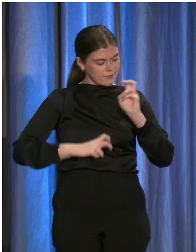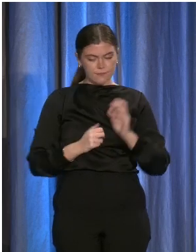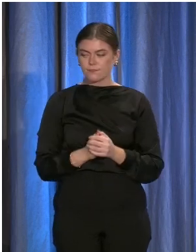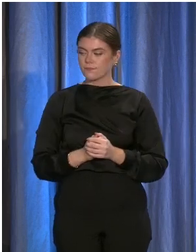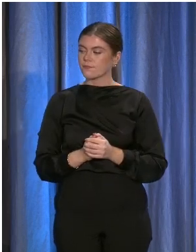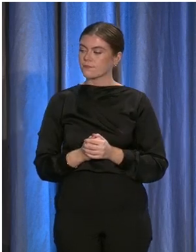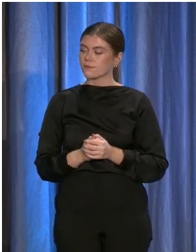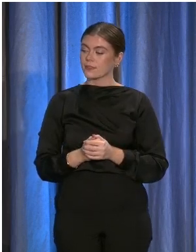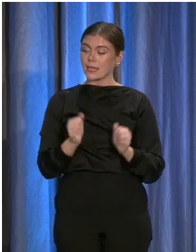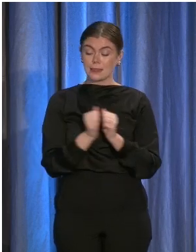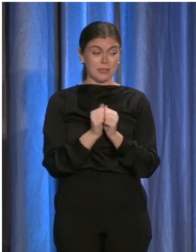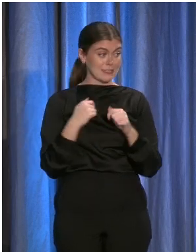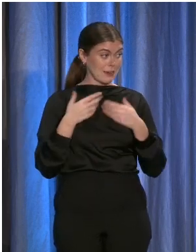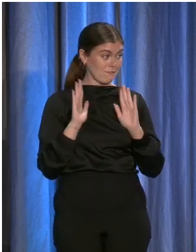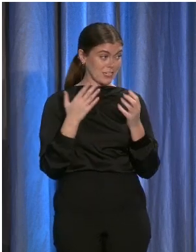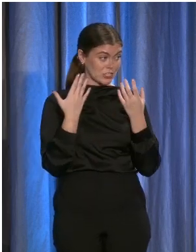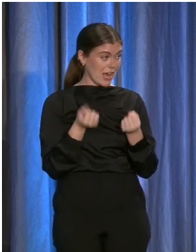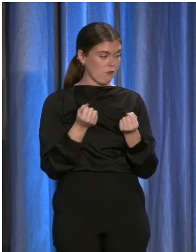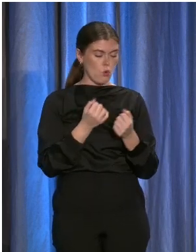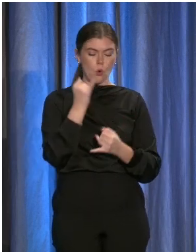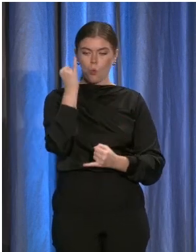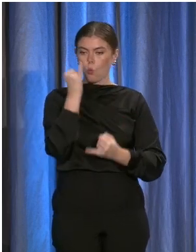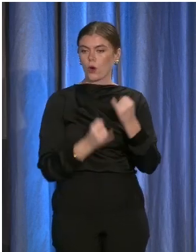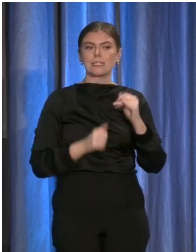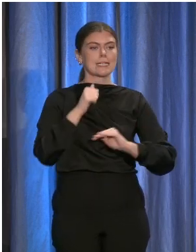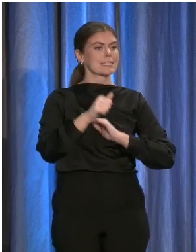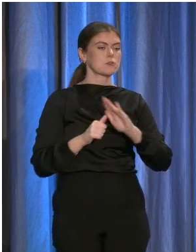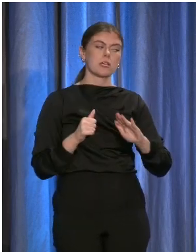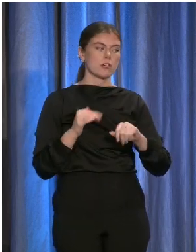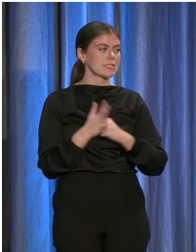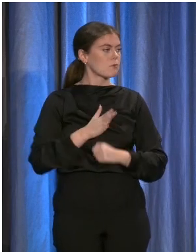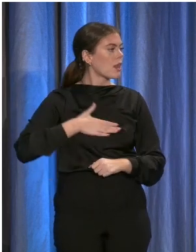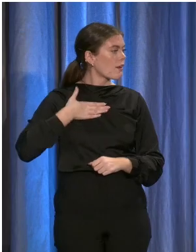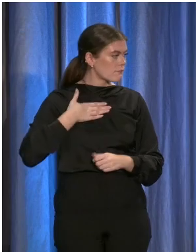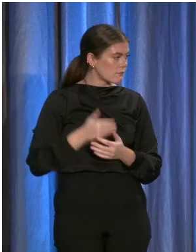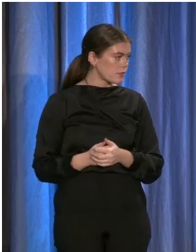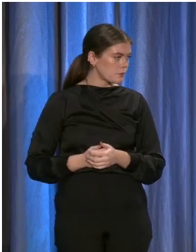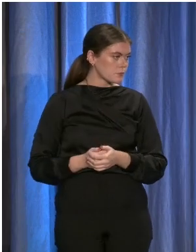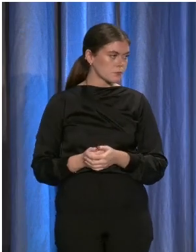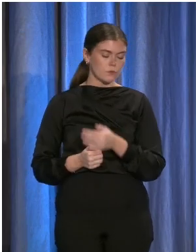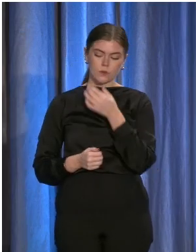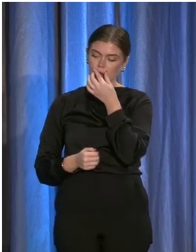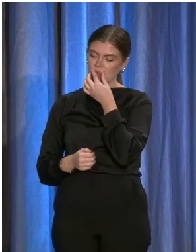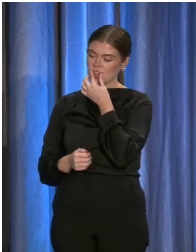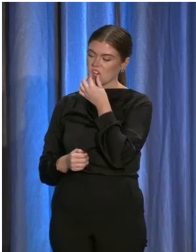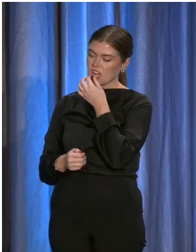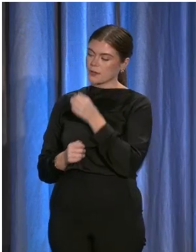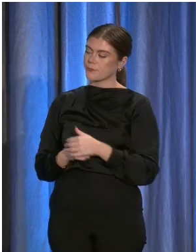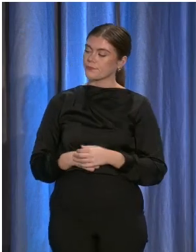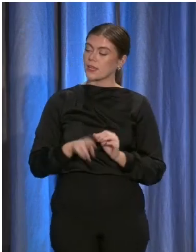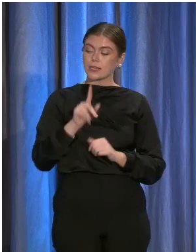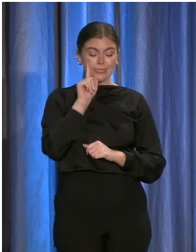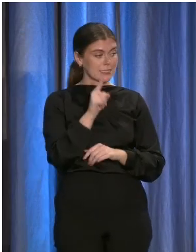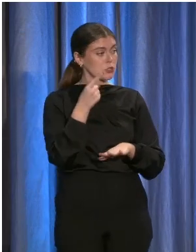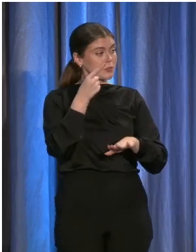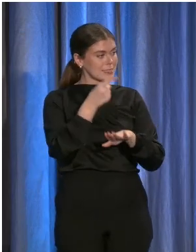and the meeting we had with her was one of the worst experiences of my life. It was obvious she was there